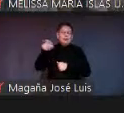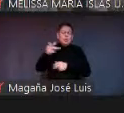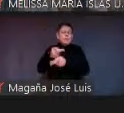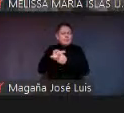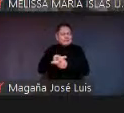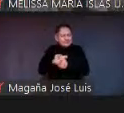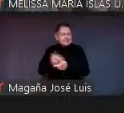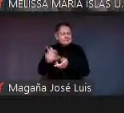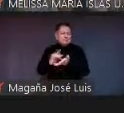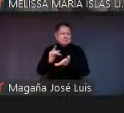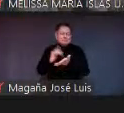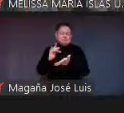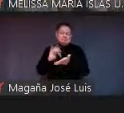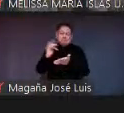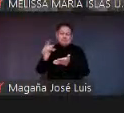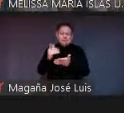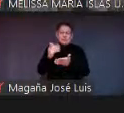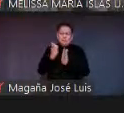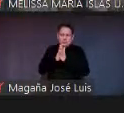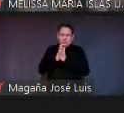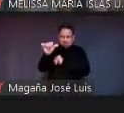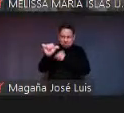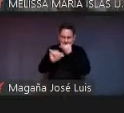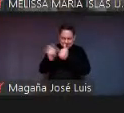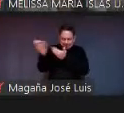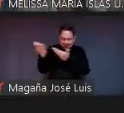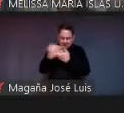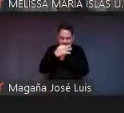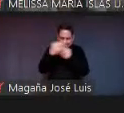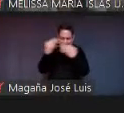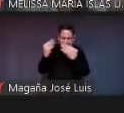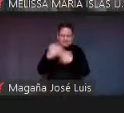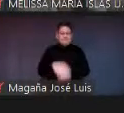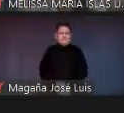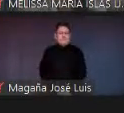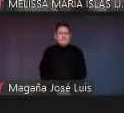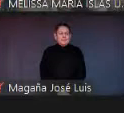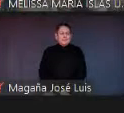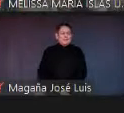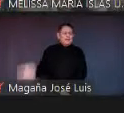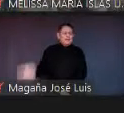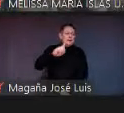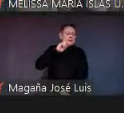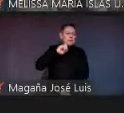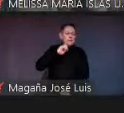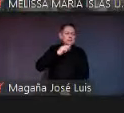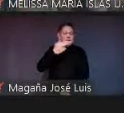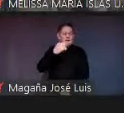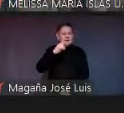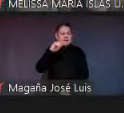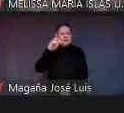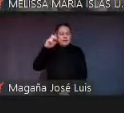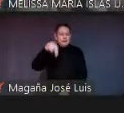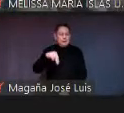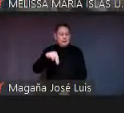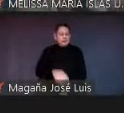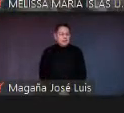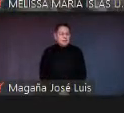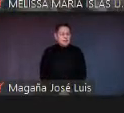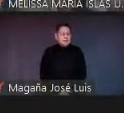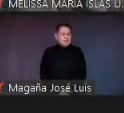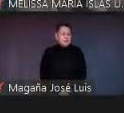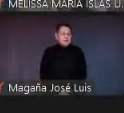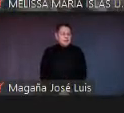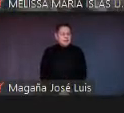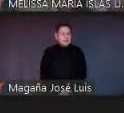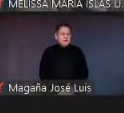GMCSI has played a fundamental role. Helen, thanks for your patience and support. You have the floor so that we can introduce you, or